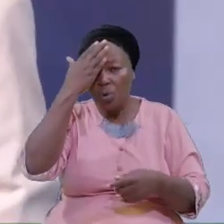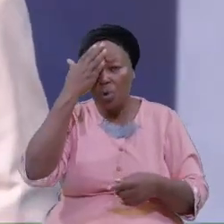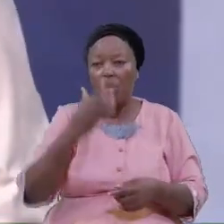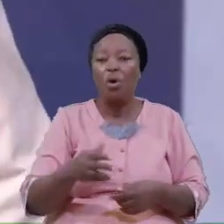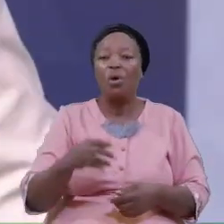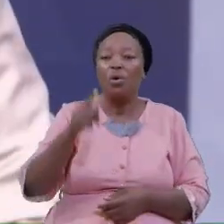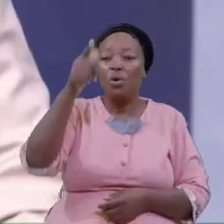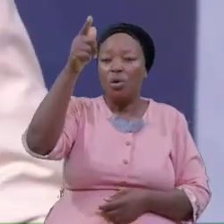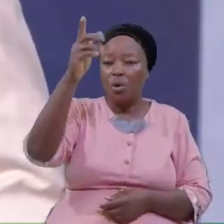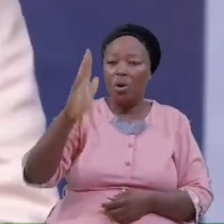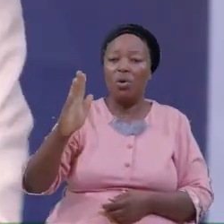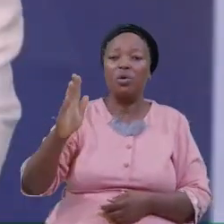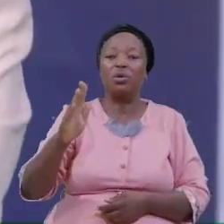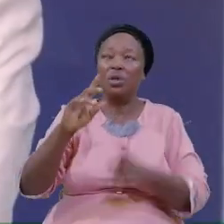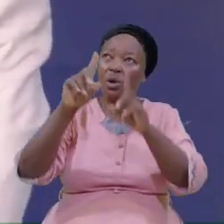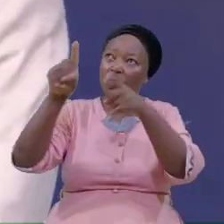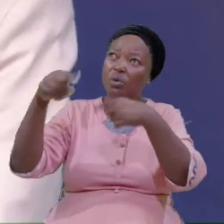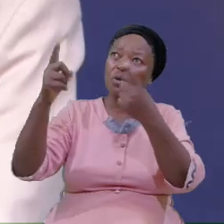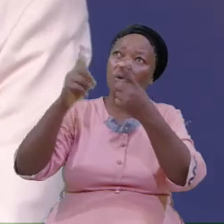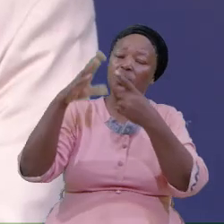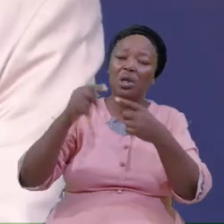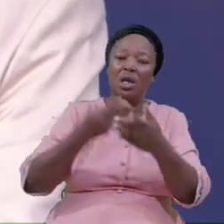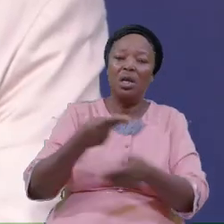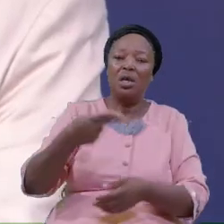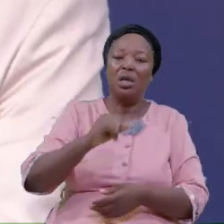hill of the Lord.